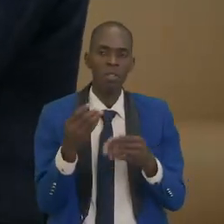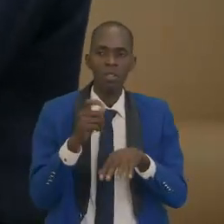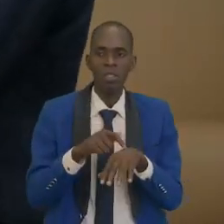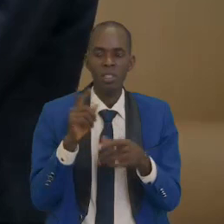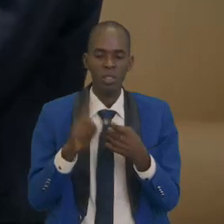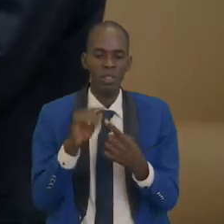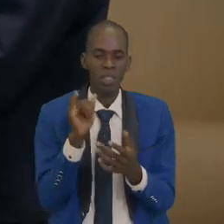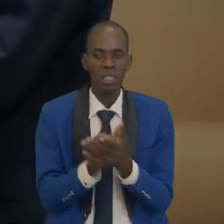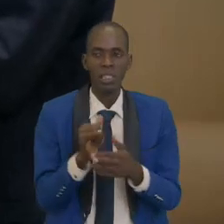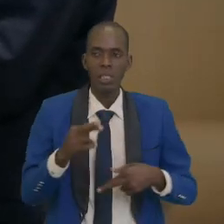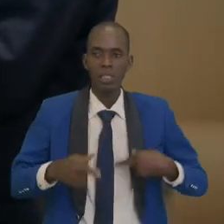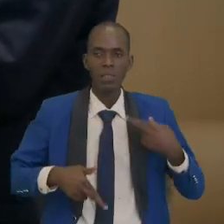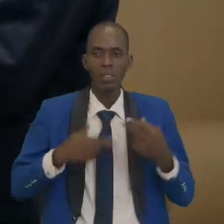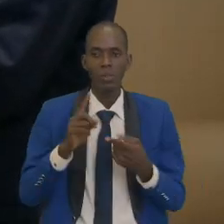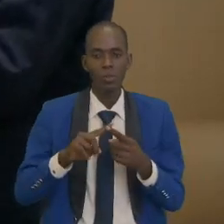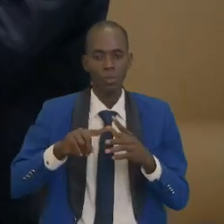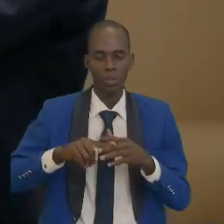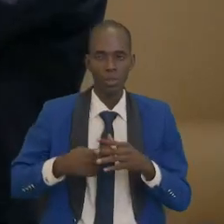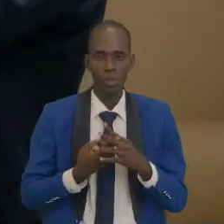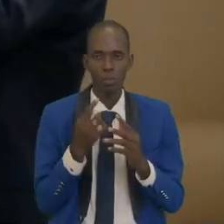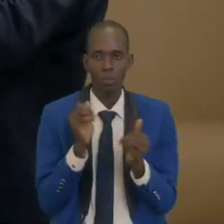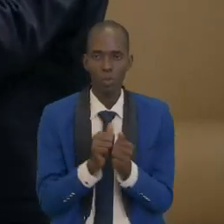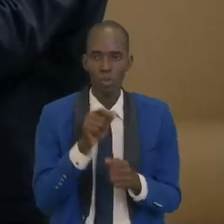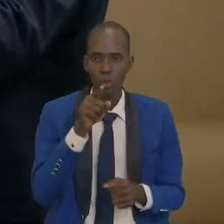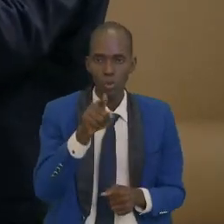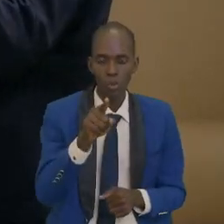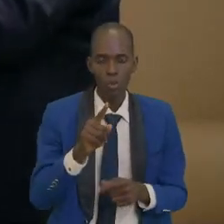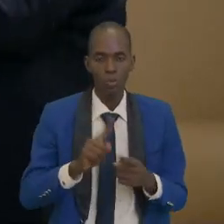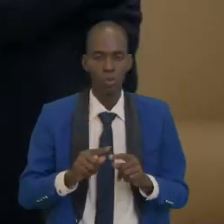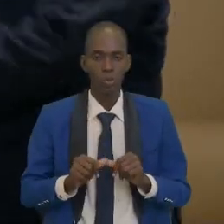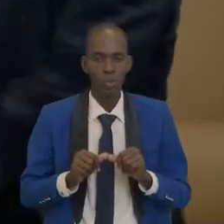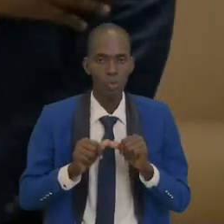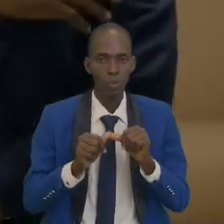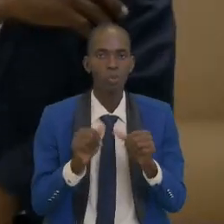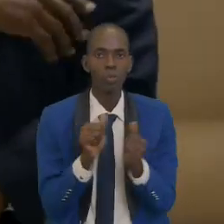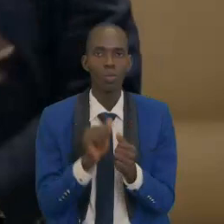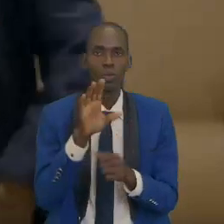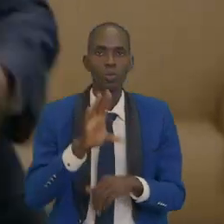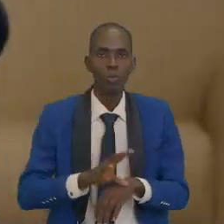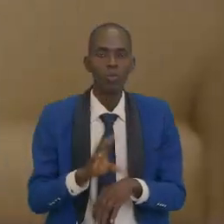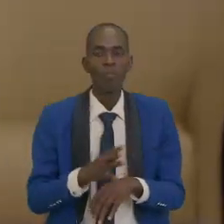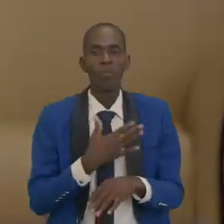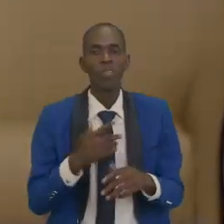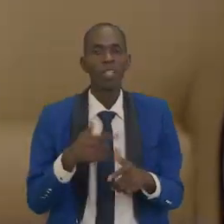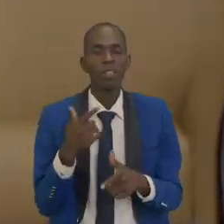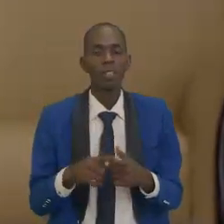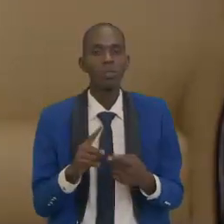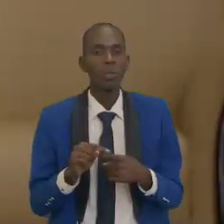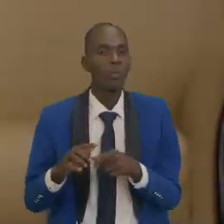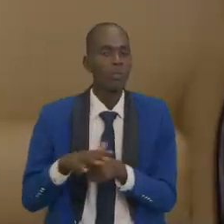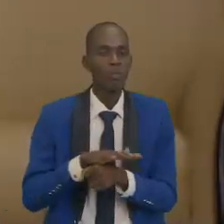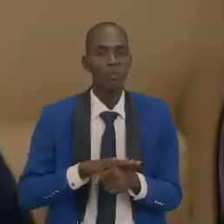Revival to start with you to continue with your church and tend to sweep the whole lad